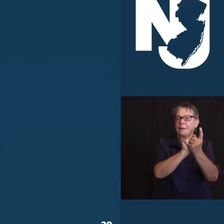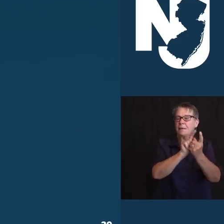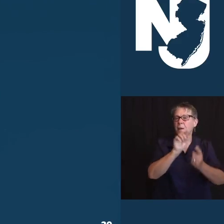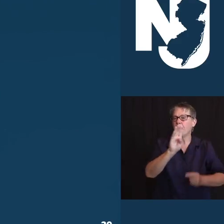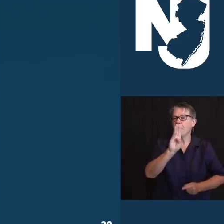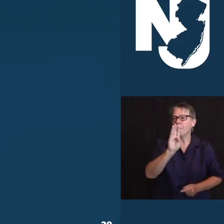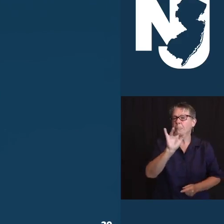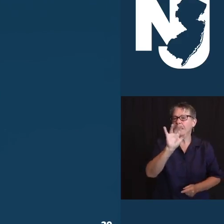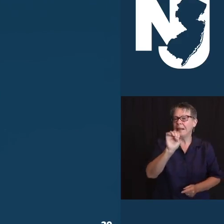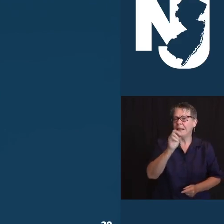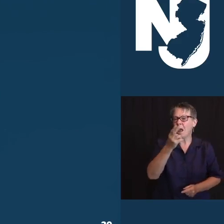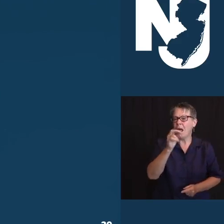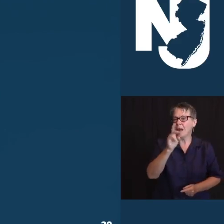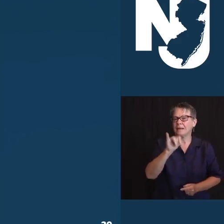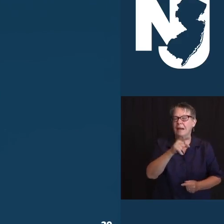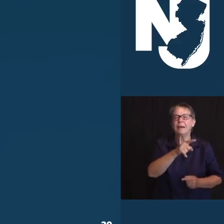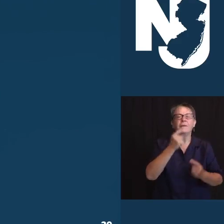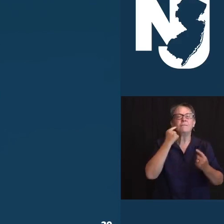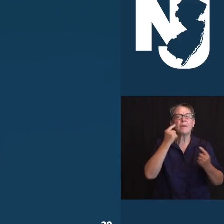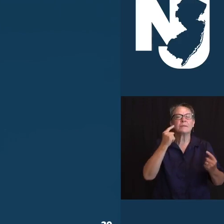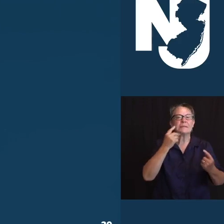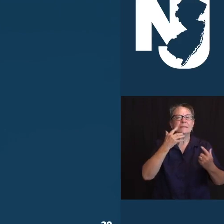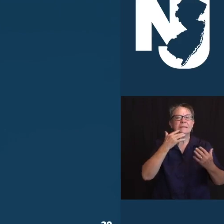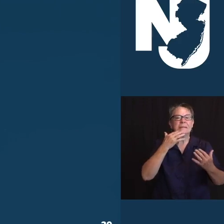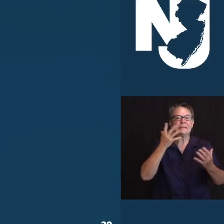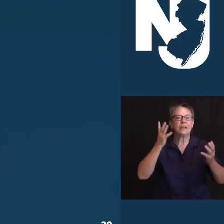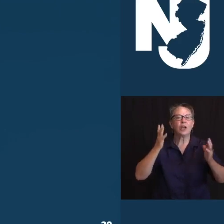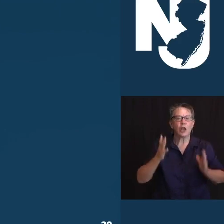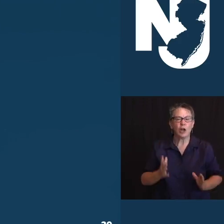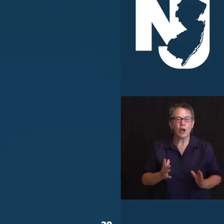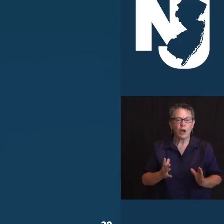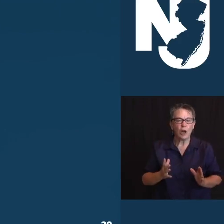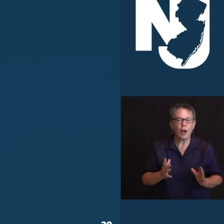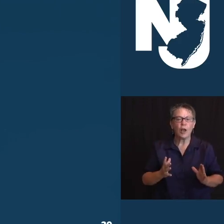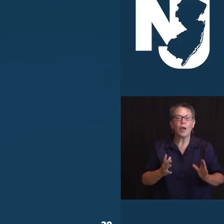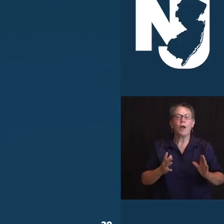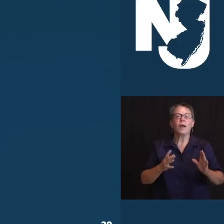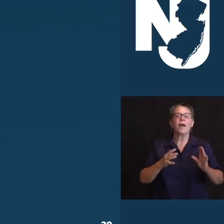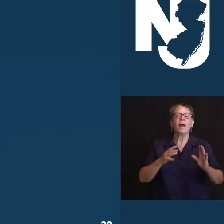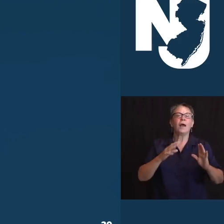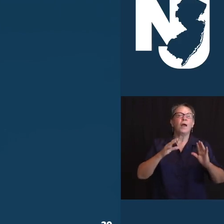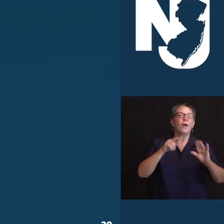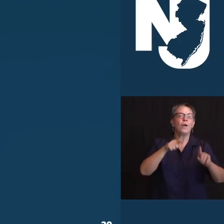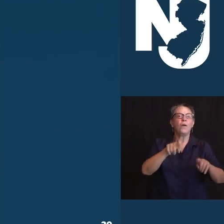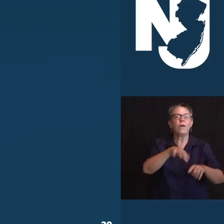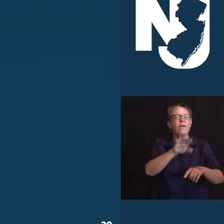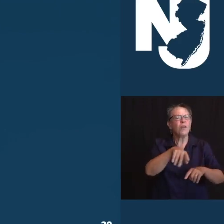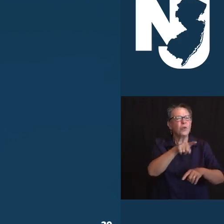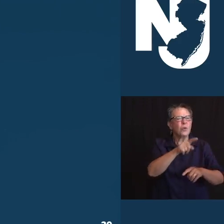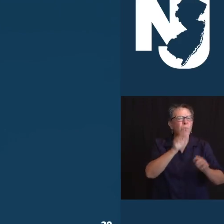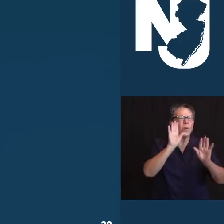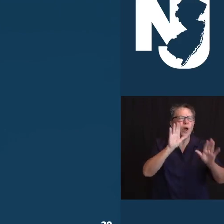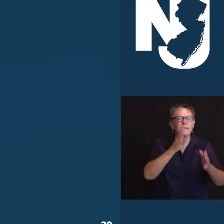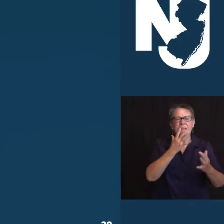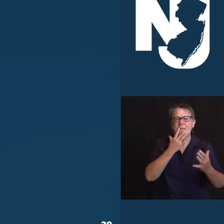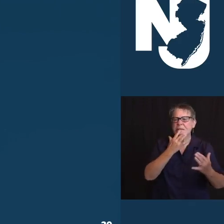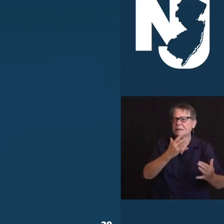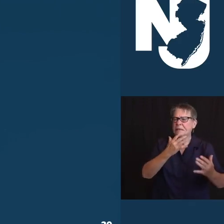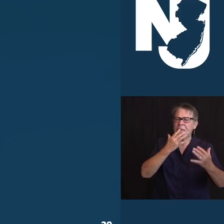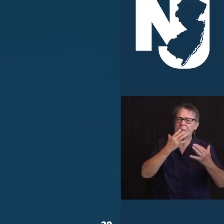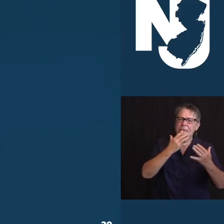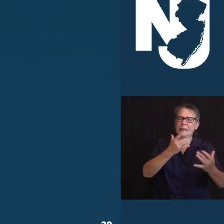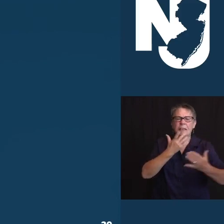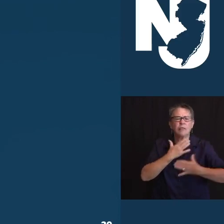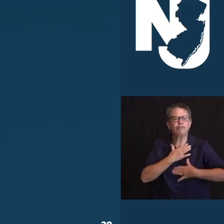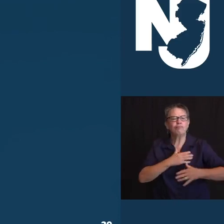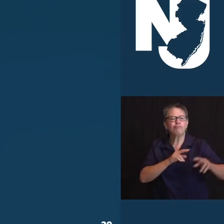would graduate from Oswego State Teachers College in just 3 years with a degree in graphic arts, and would spend 35 years as a graphic